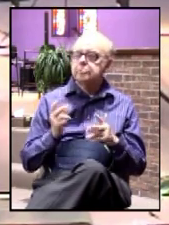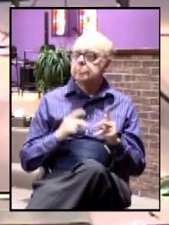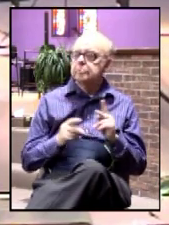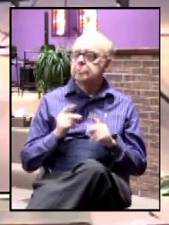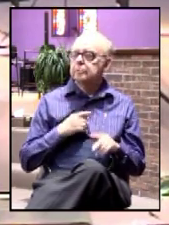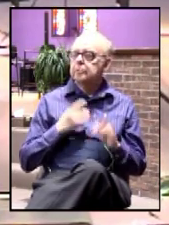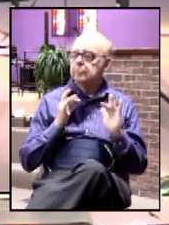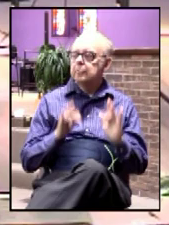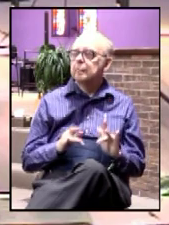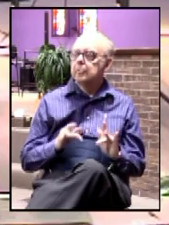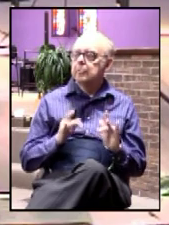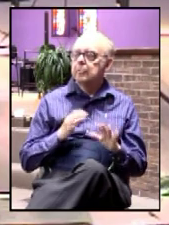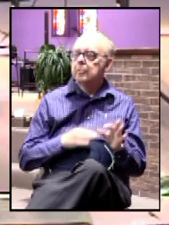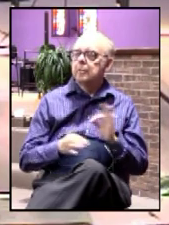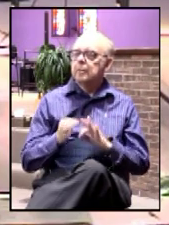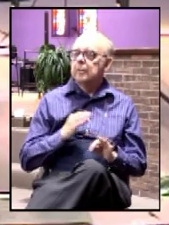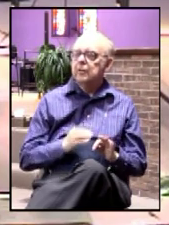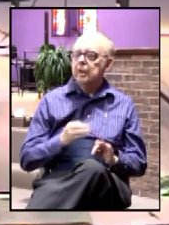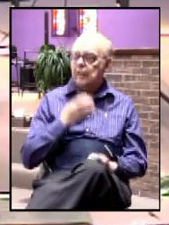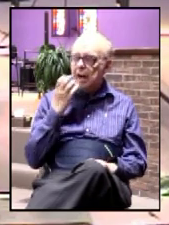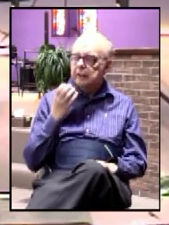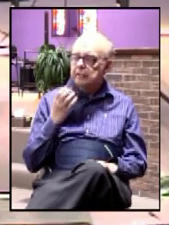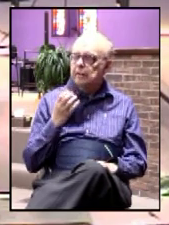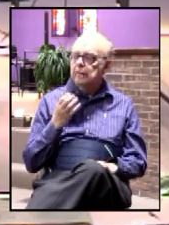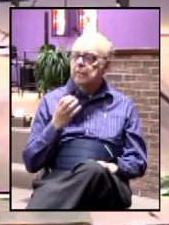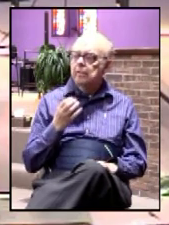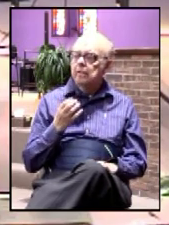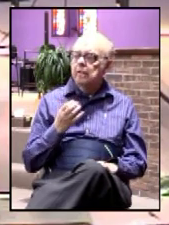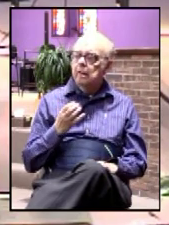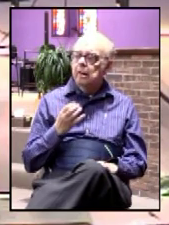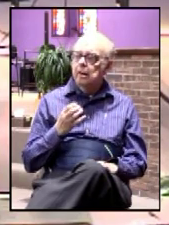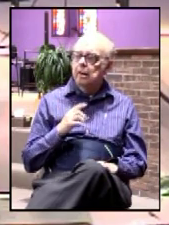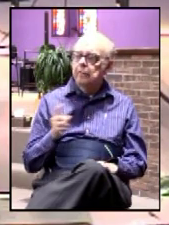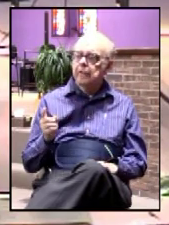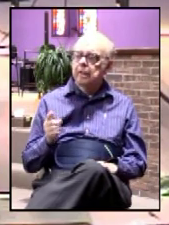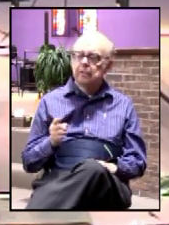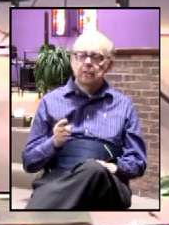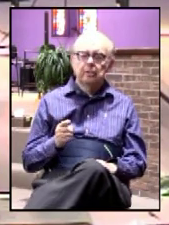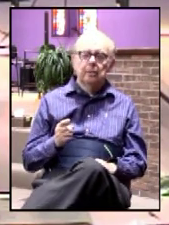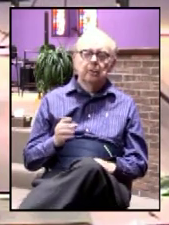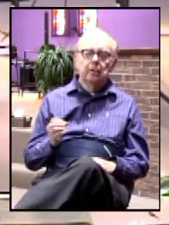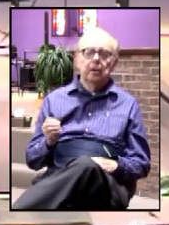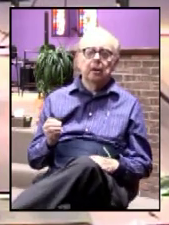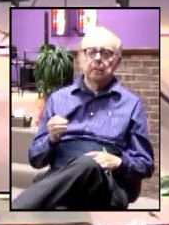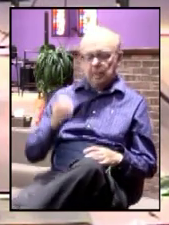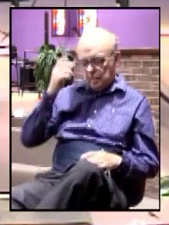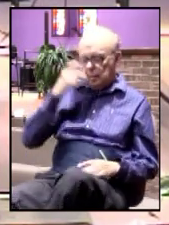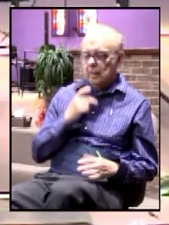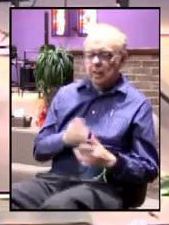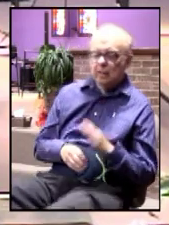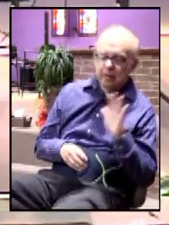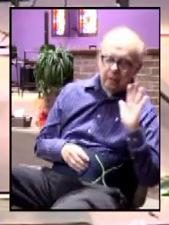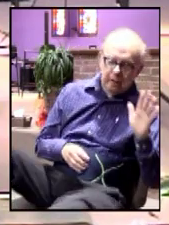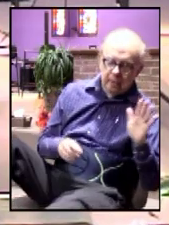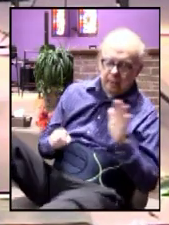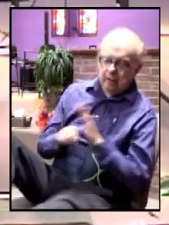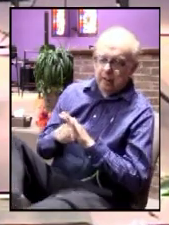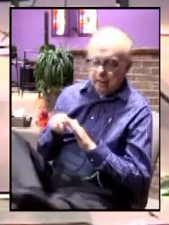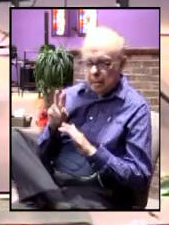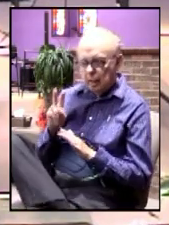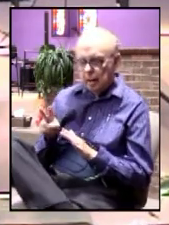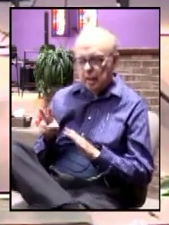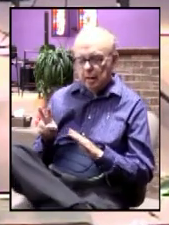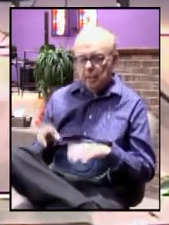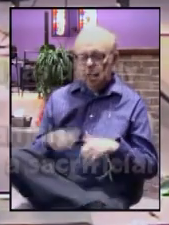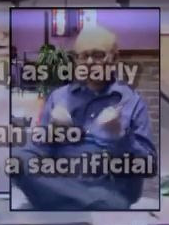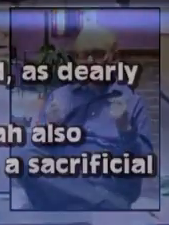people compassion instead of sometimes anger in those things. And so Ephesians chapter 5, verse number